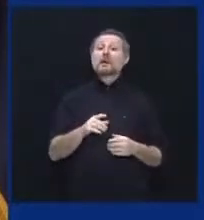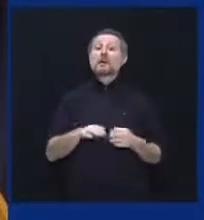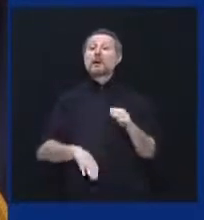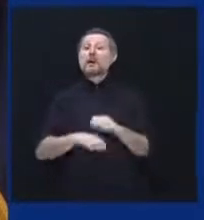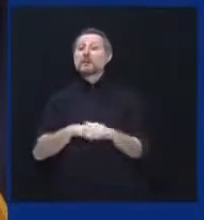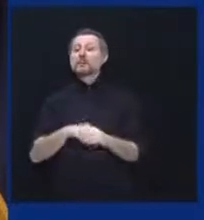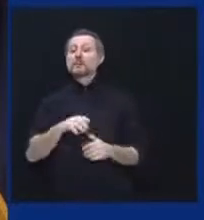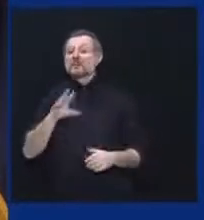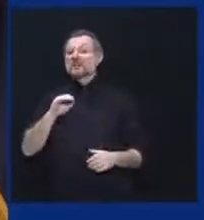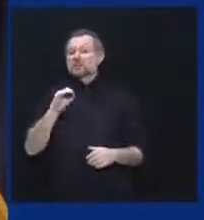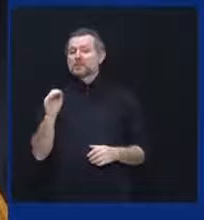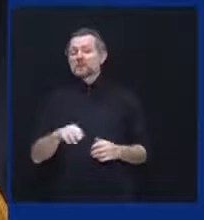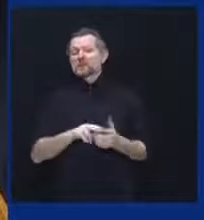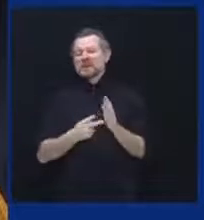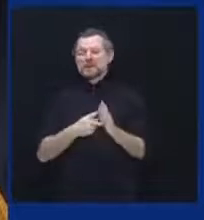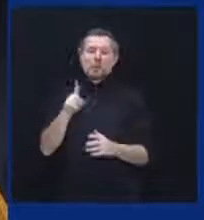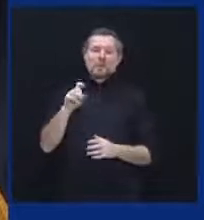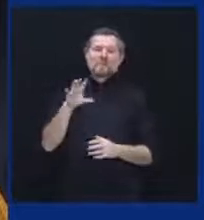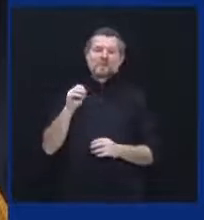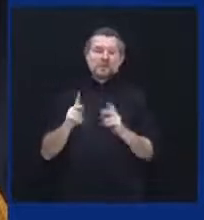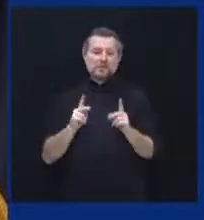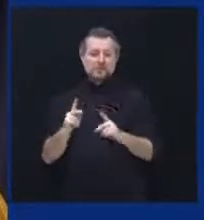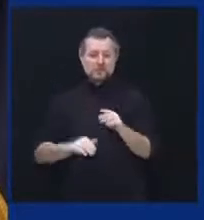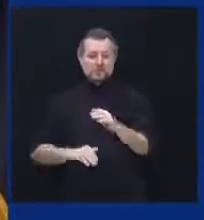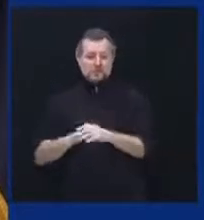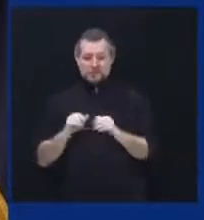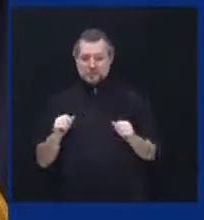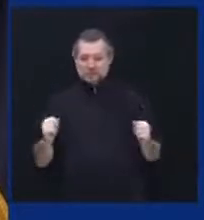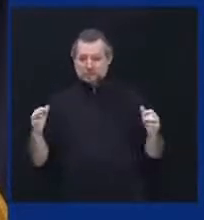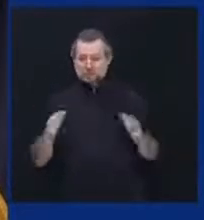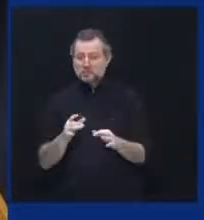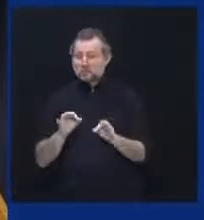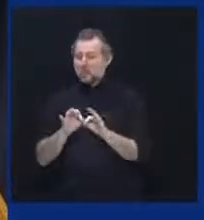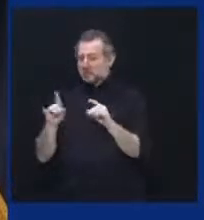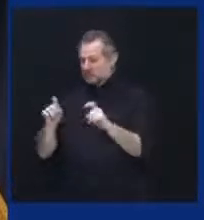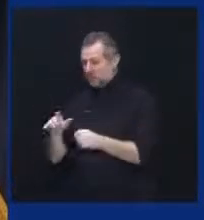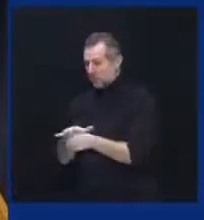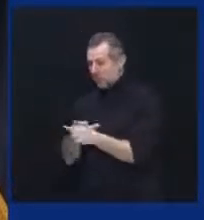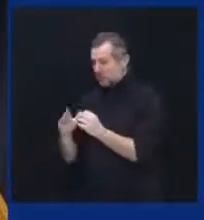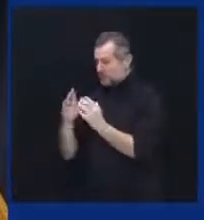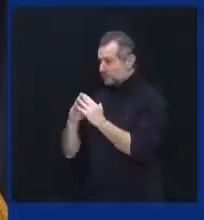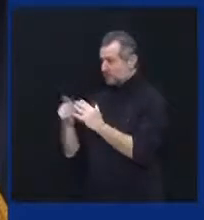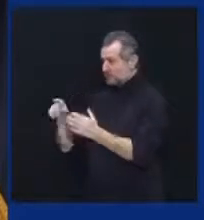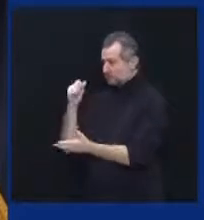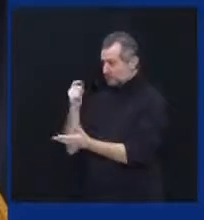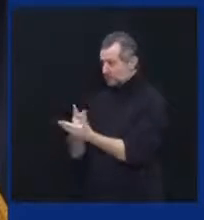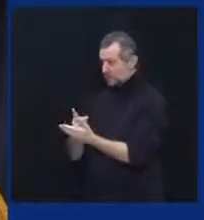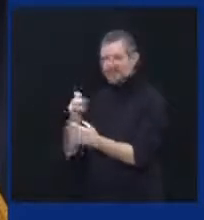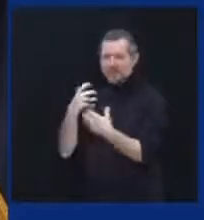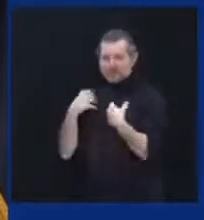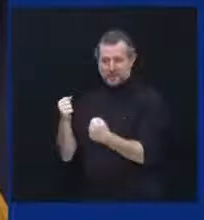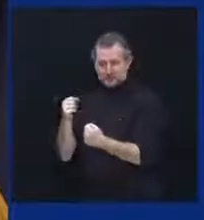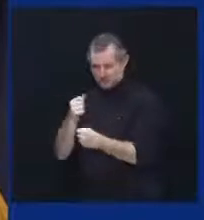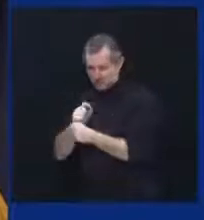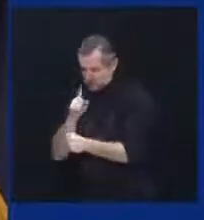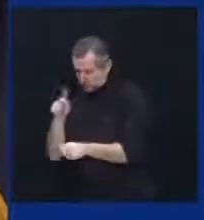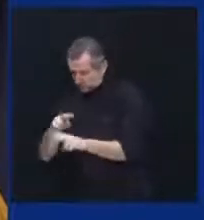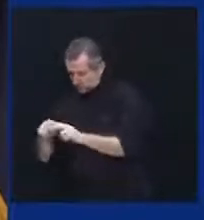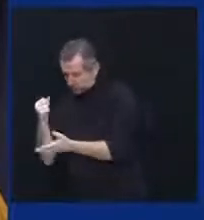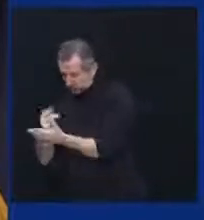50%, but you're tested, but the local health department approved it, monitored it to make sure you were